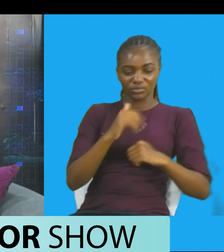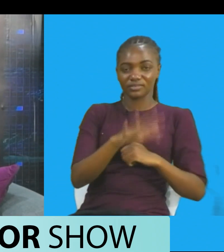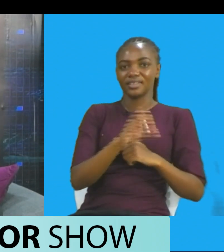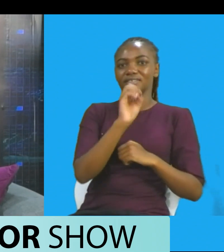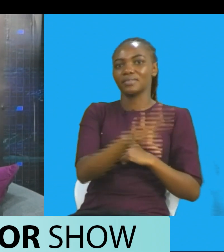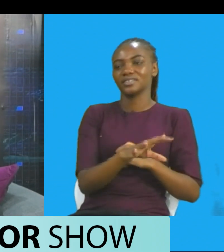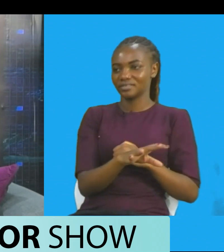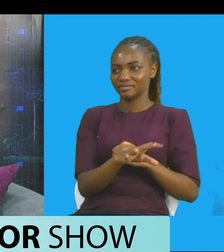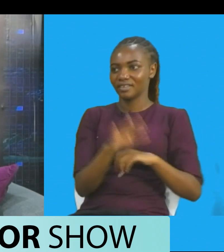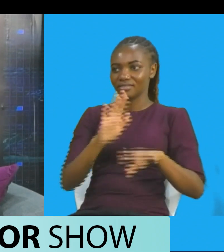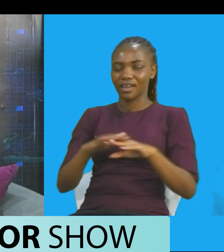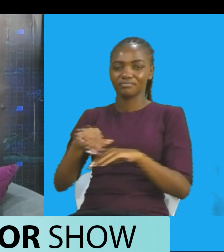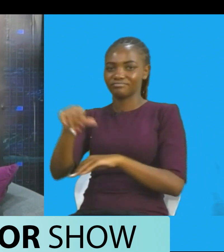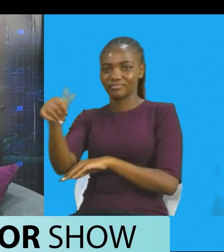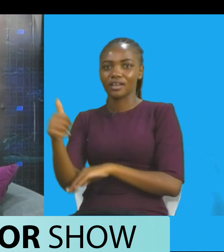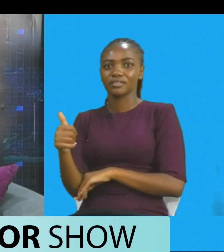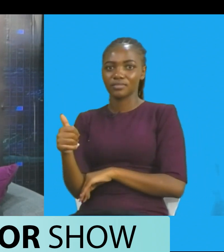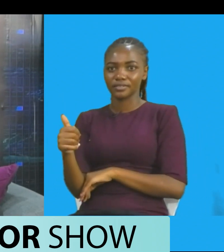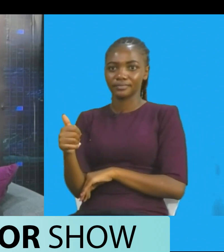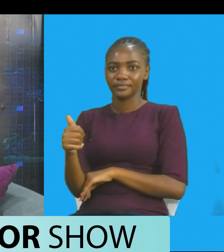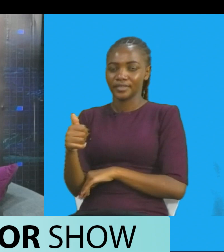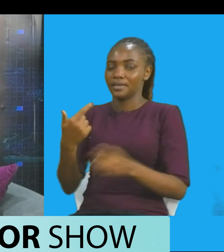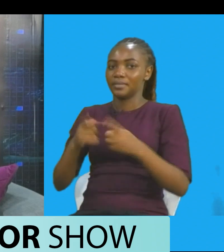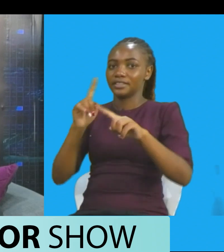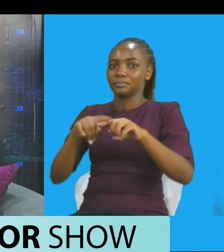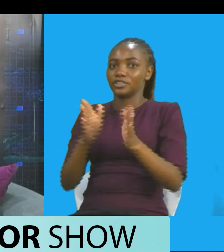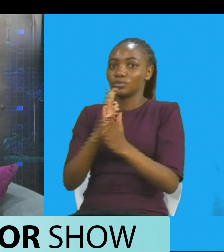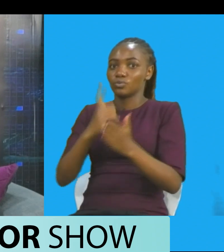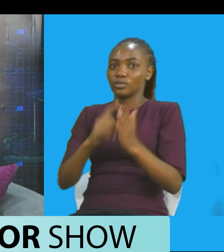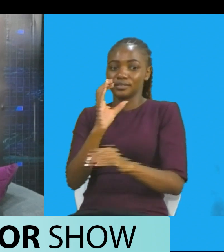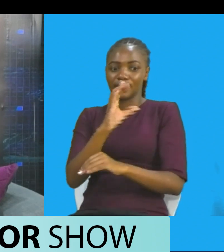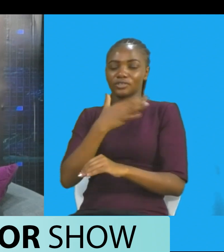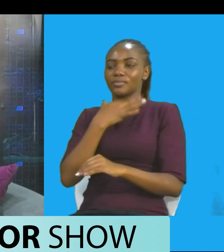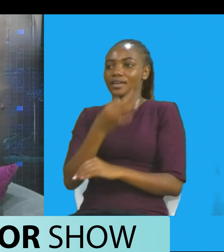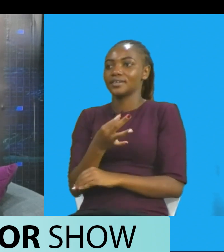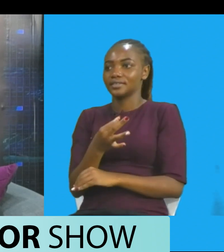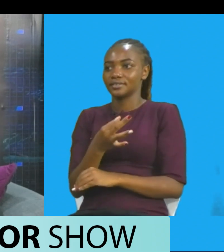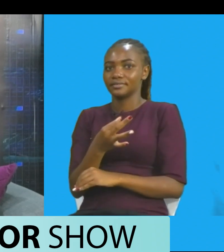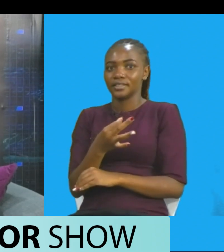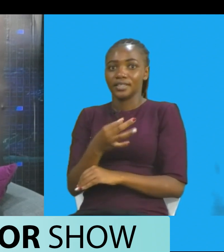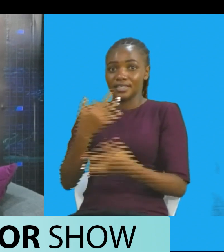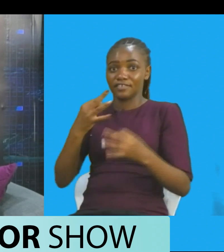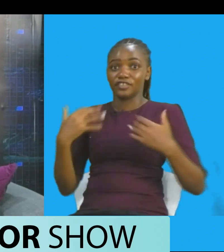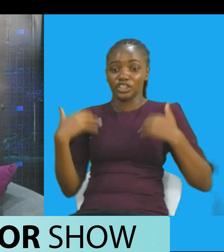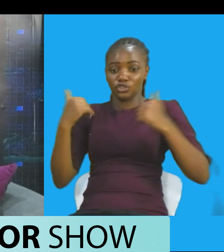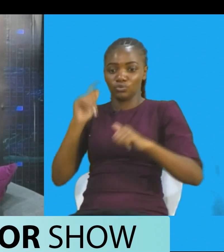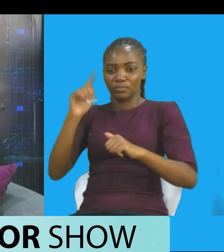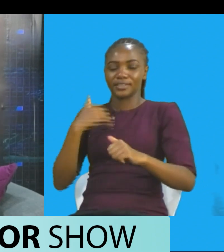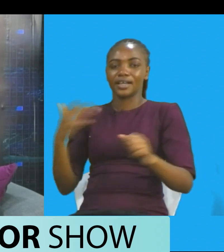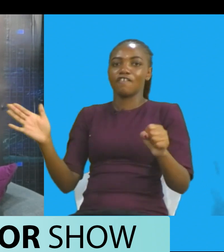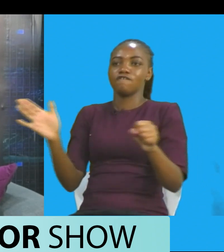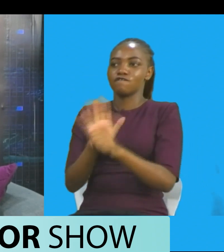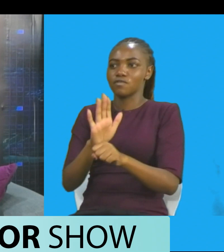other trousers they have in the closet, and they can also do them with khakis. But with suits, you have to do the full set from top to